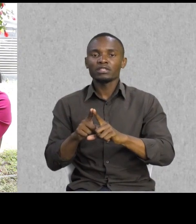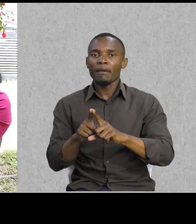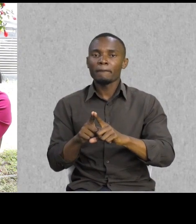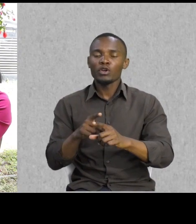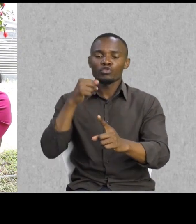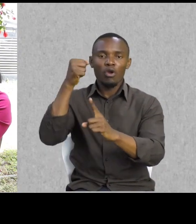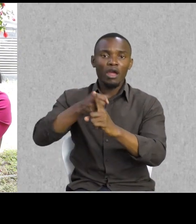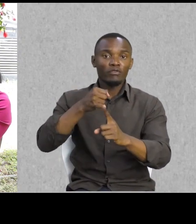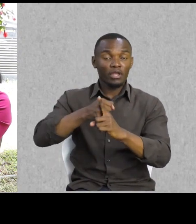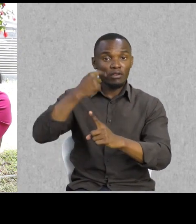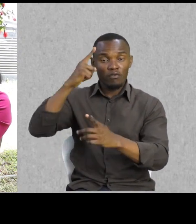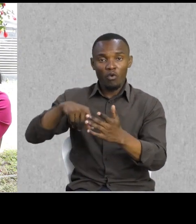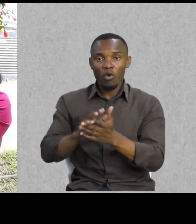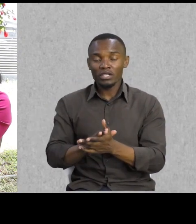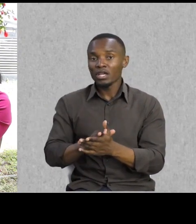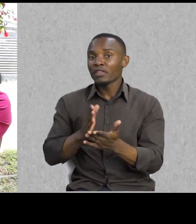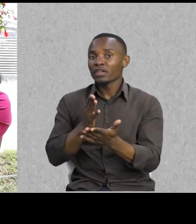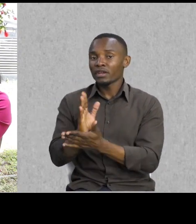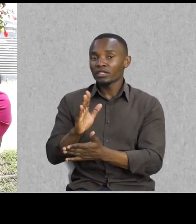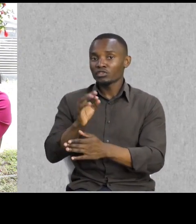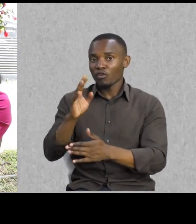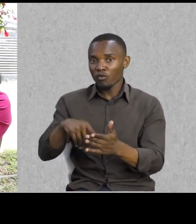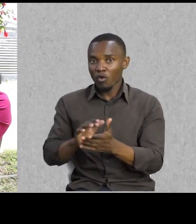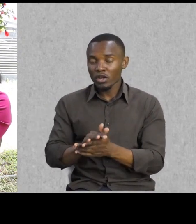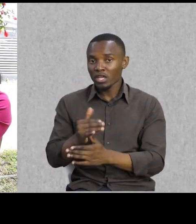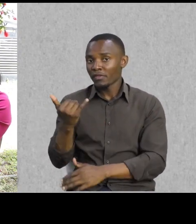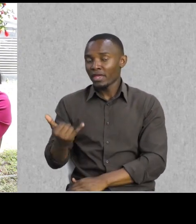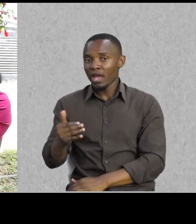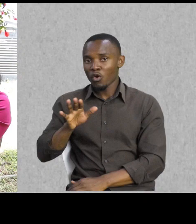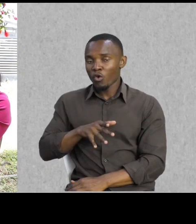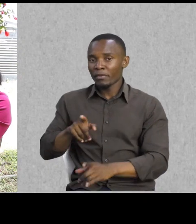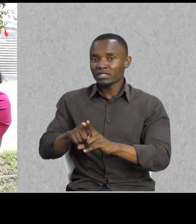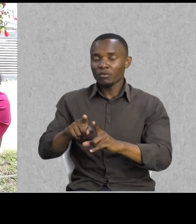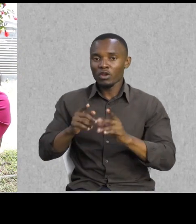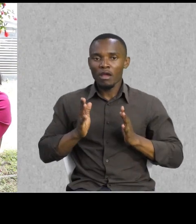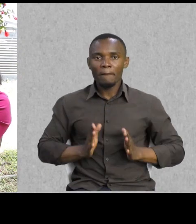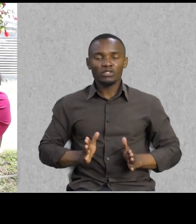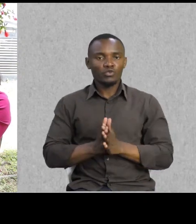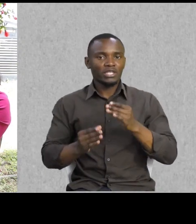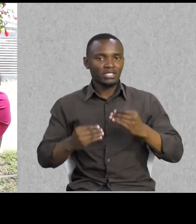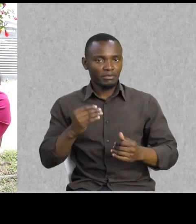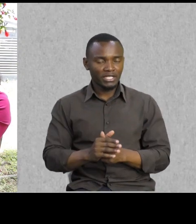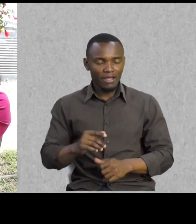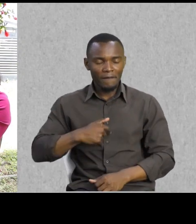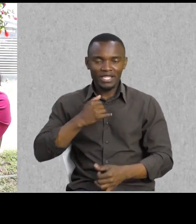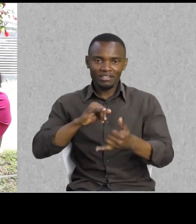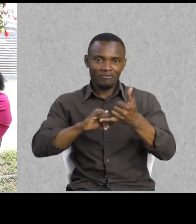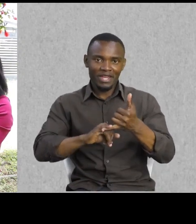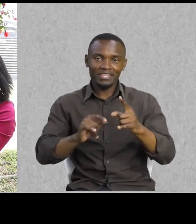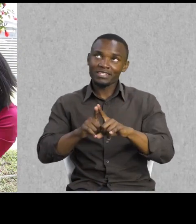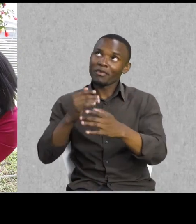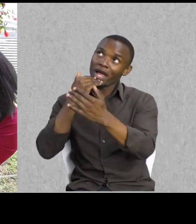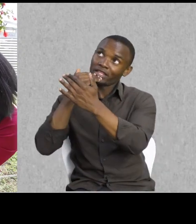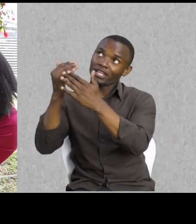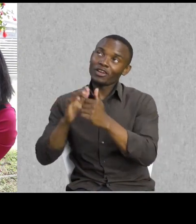rights of young women and all persons with disability. I am married, and I thank God for that,